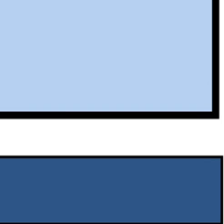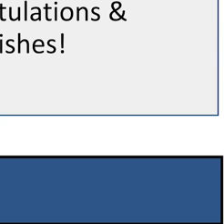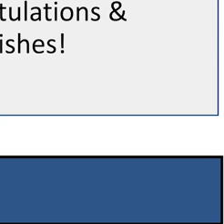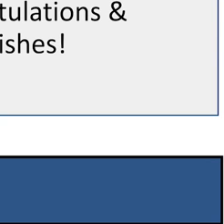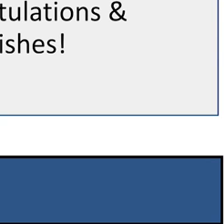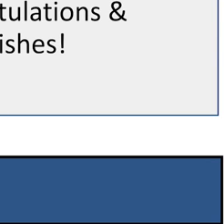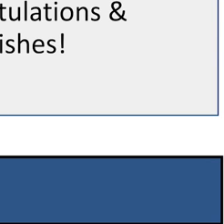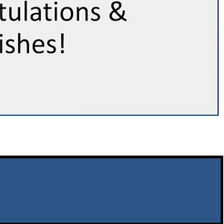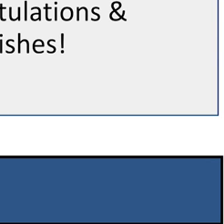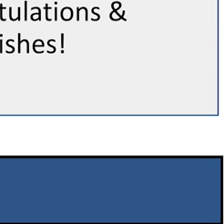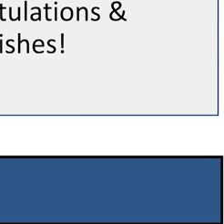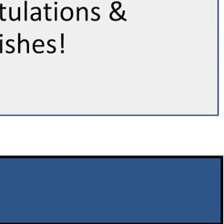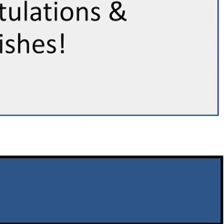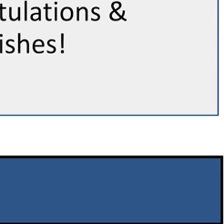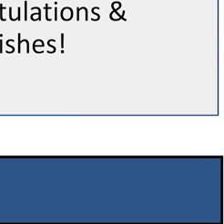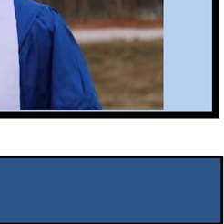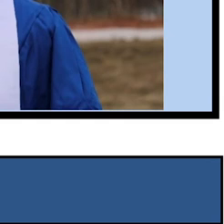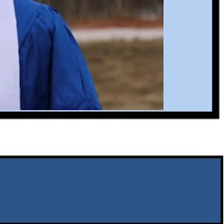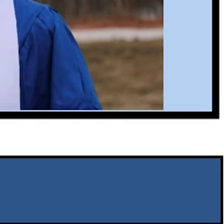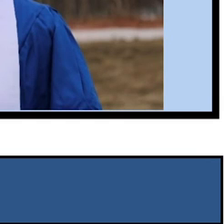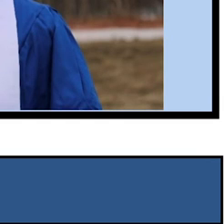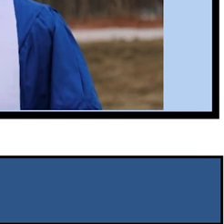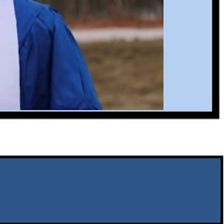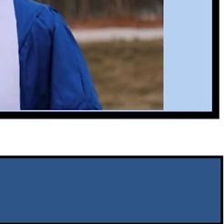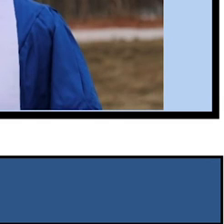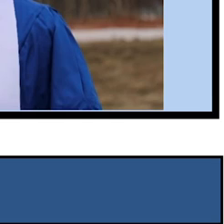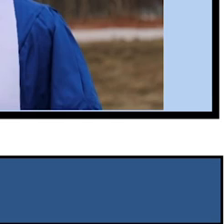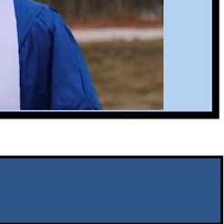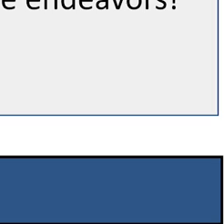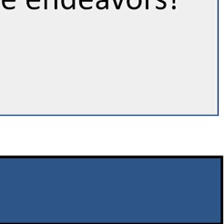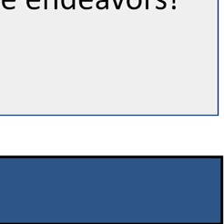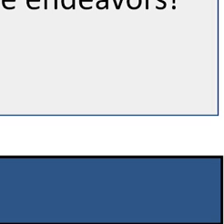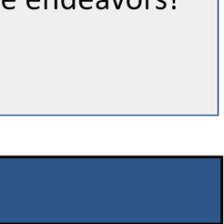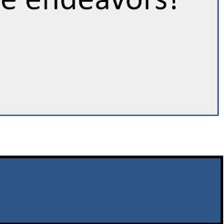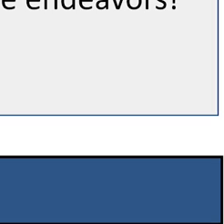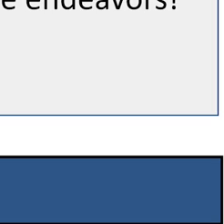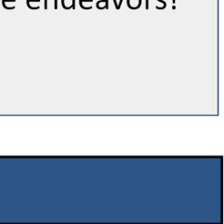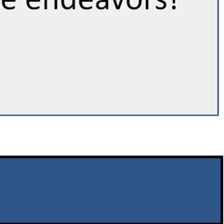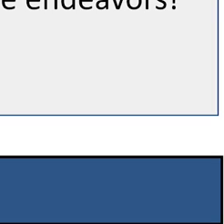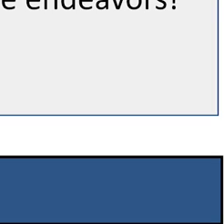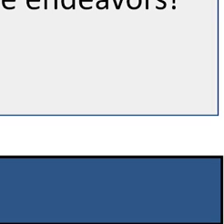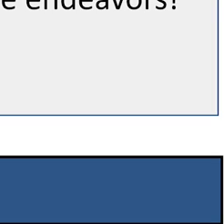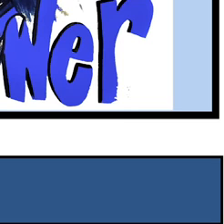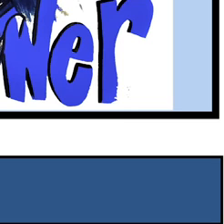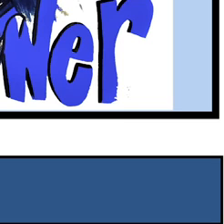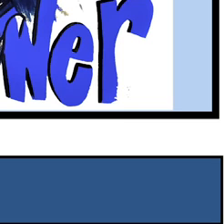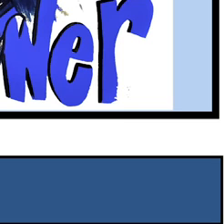Dementyev. Jude Franklin. Justice Gutierrez. Lauren